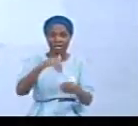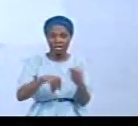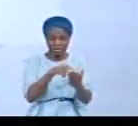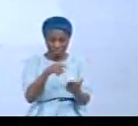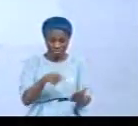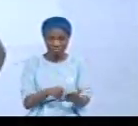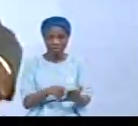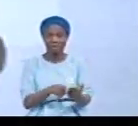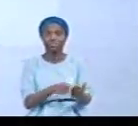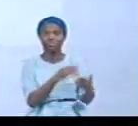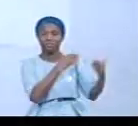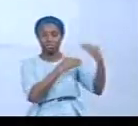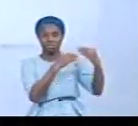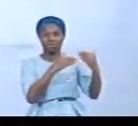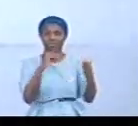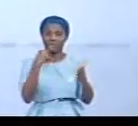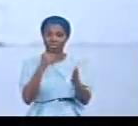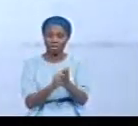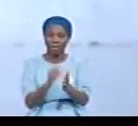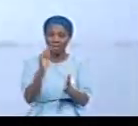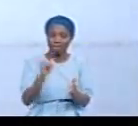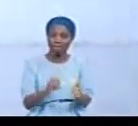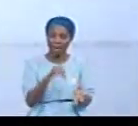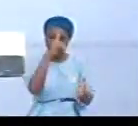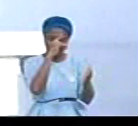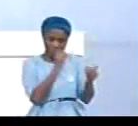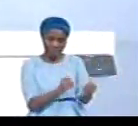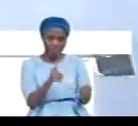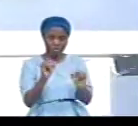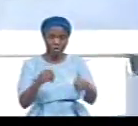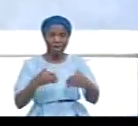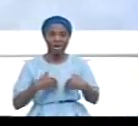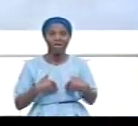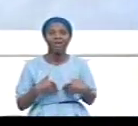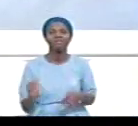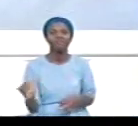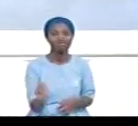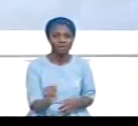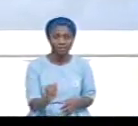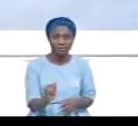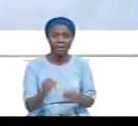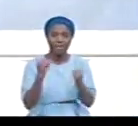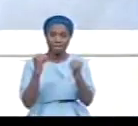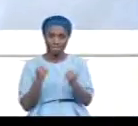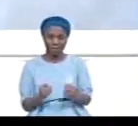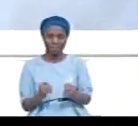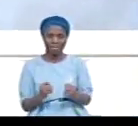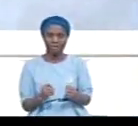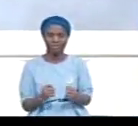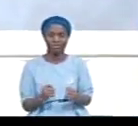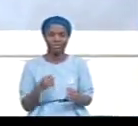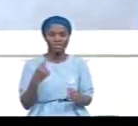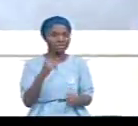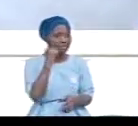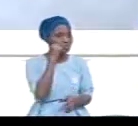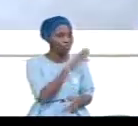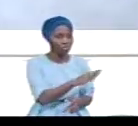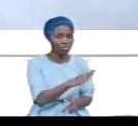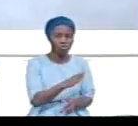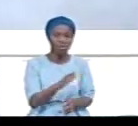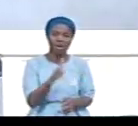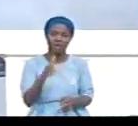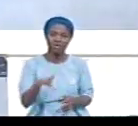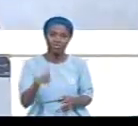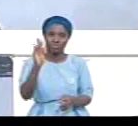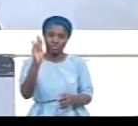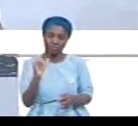by faith. It can have the same power, the same goes for the woman. The woman sure by faith can